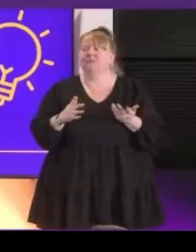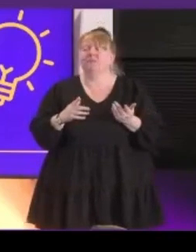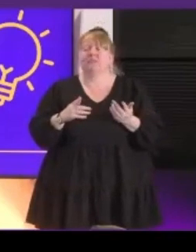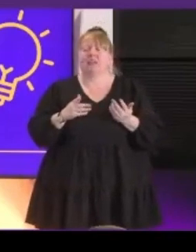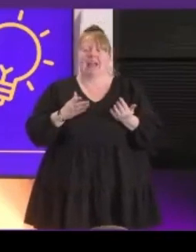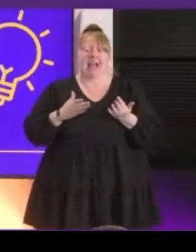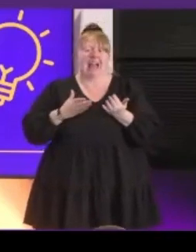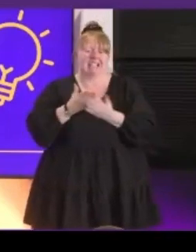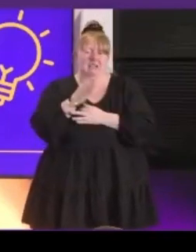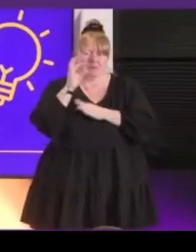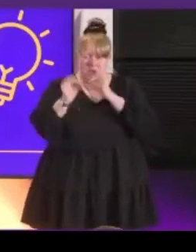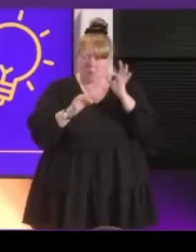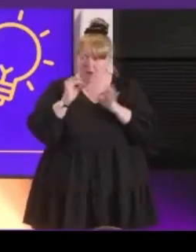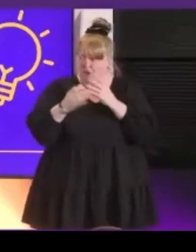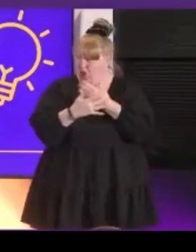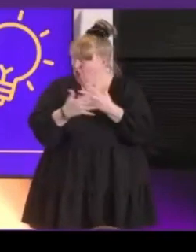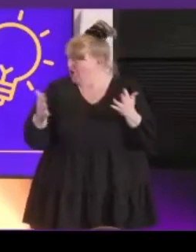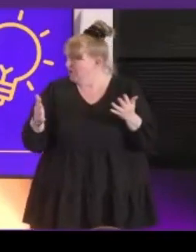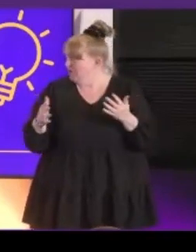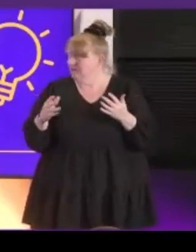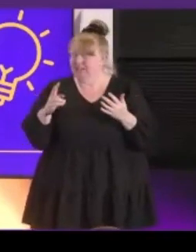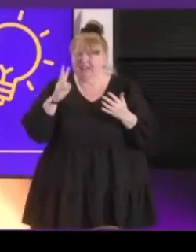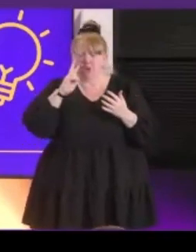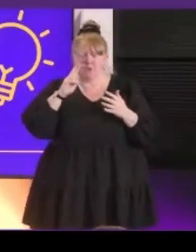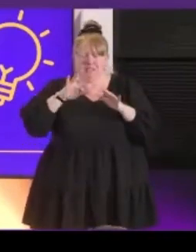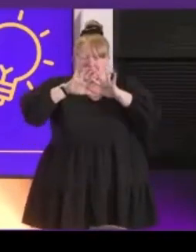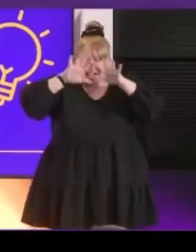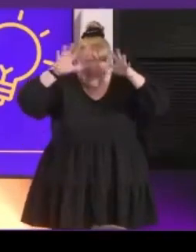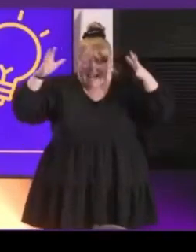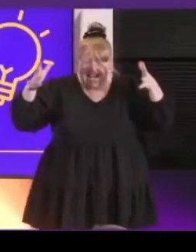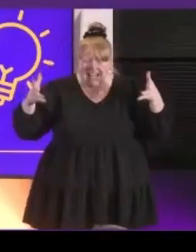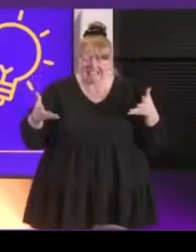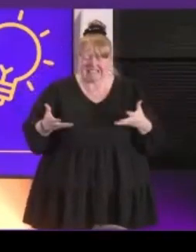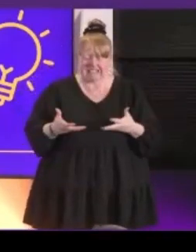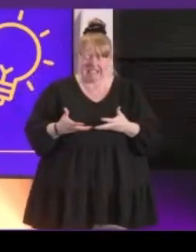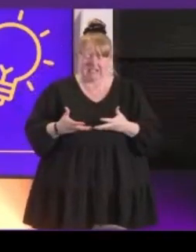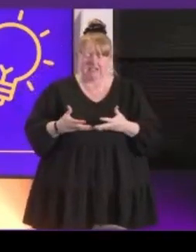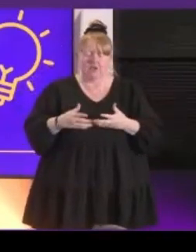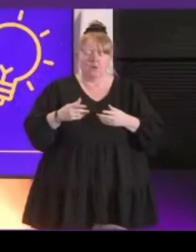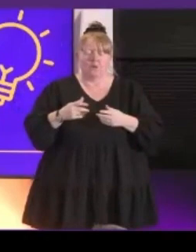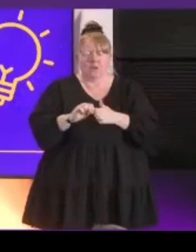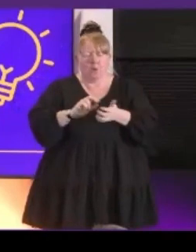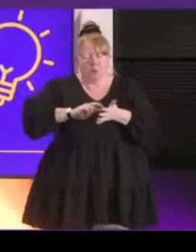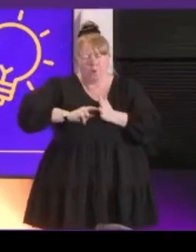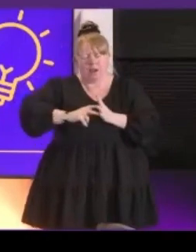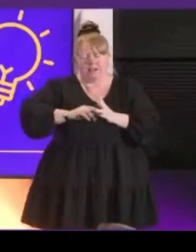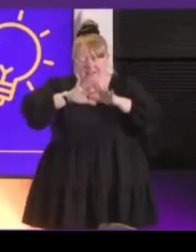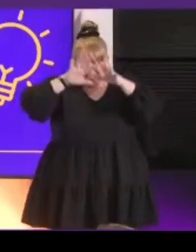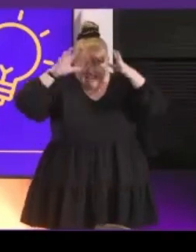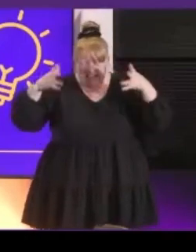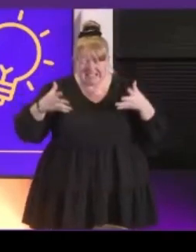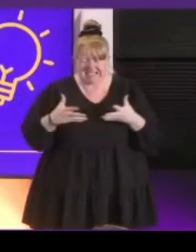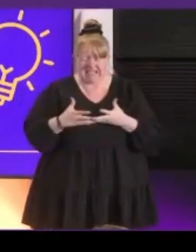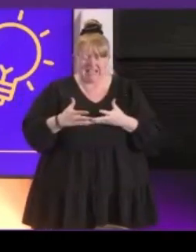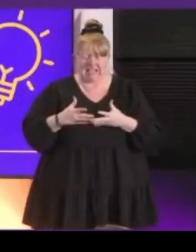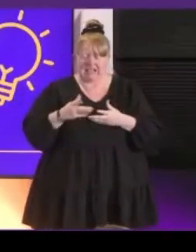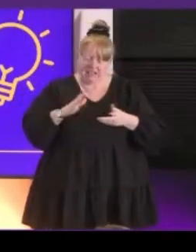professionals, a lot of people in the room are, see the holistic picture around the organisations, not just the project you're working on.